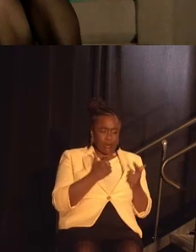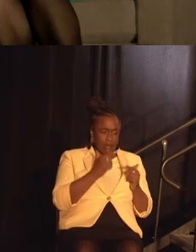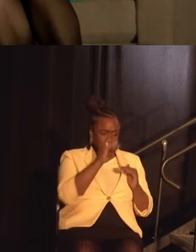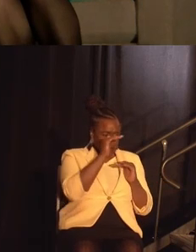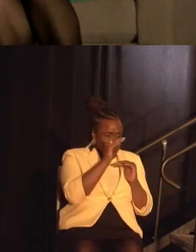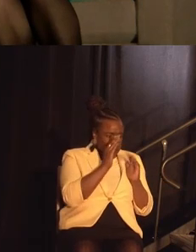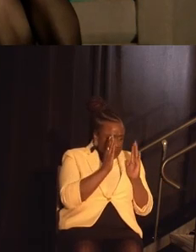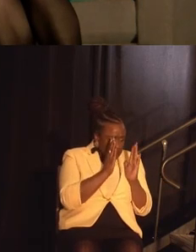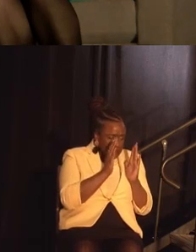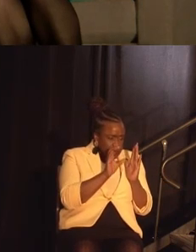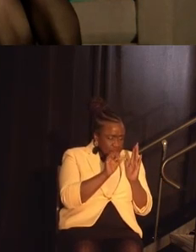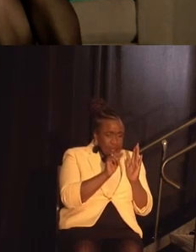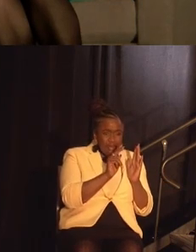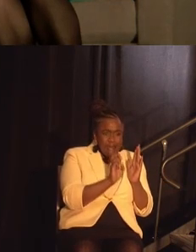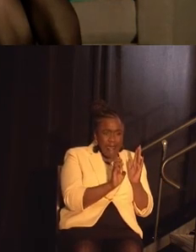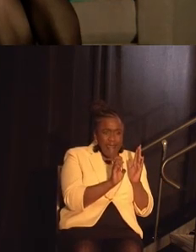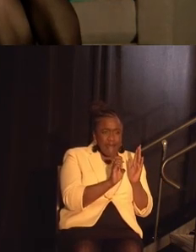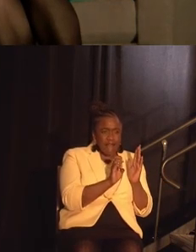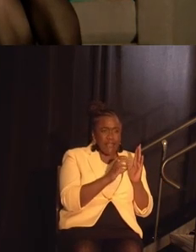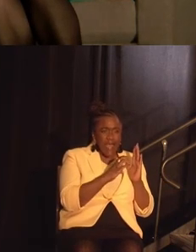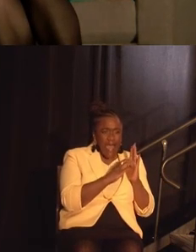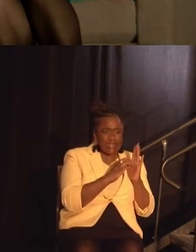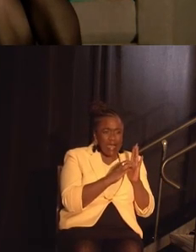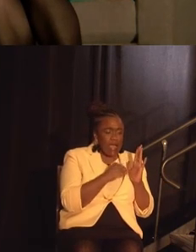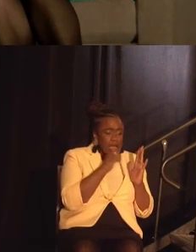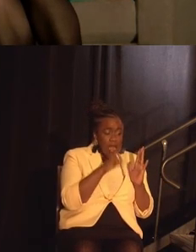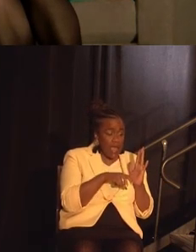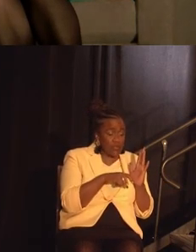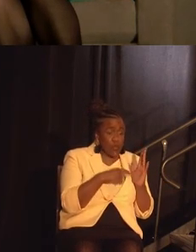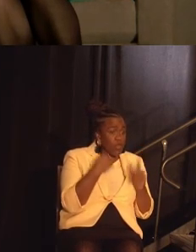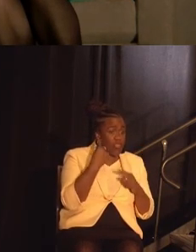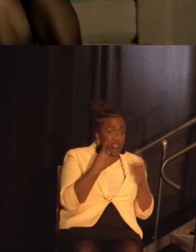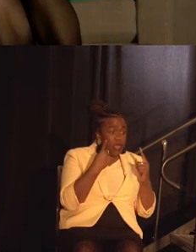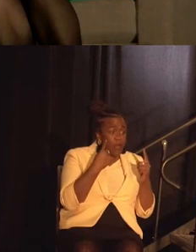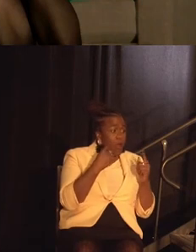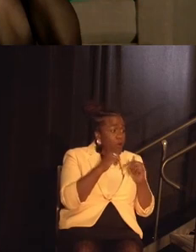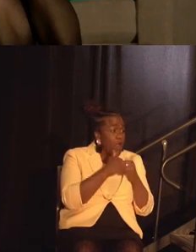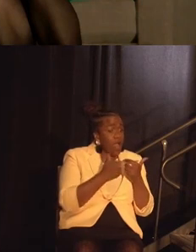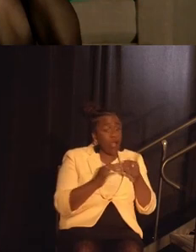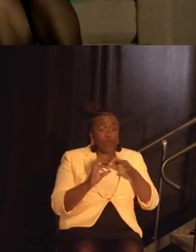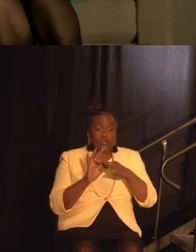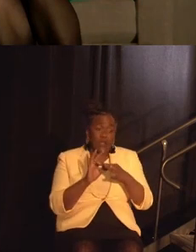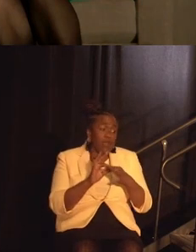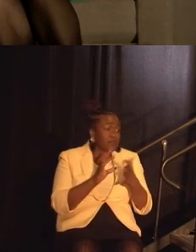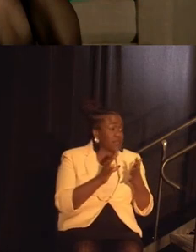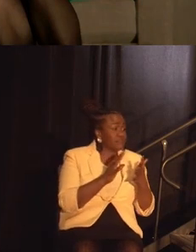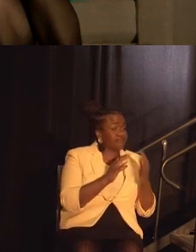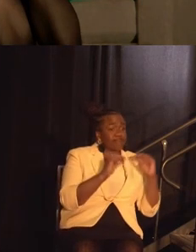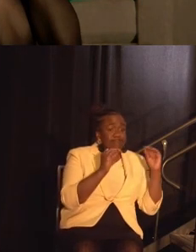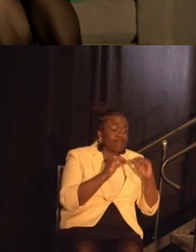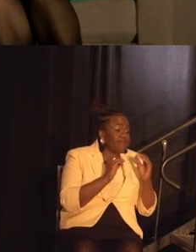like cave of an essay where I didn't have to think about why these were connected in any way.